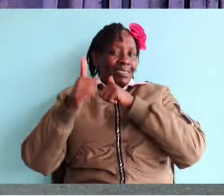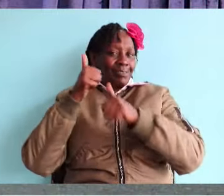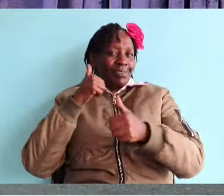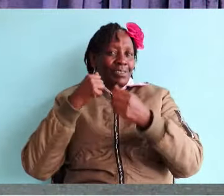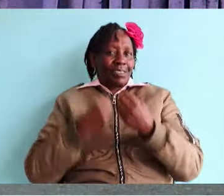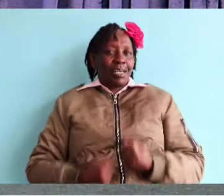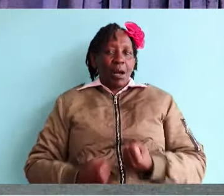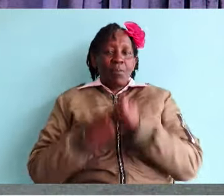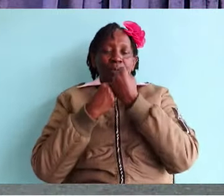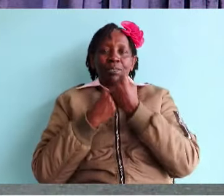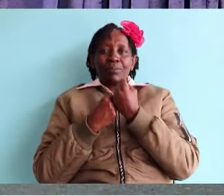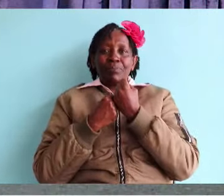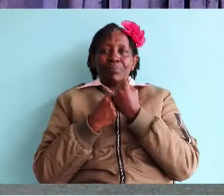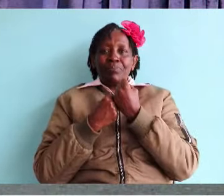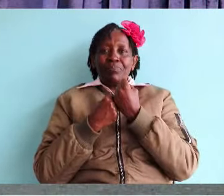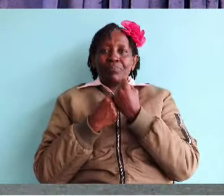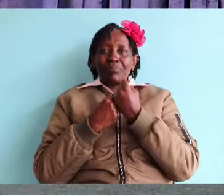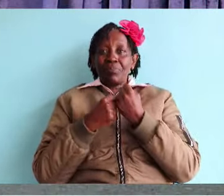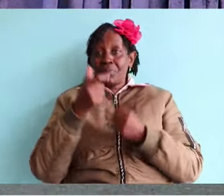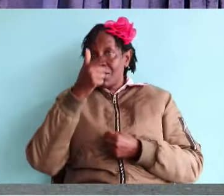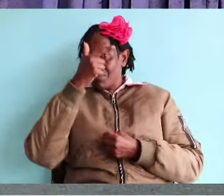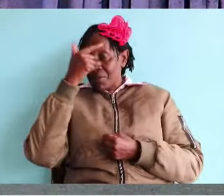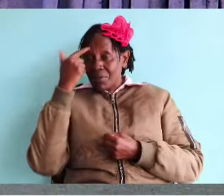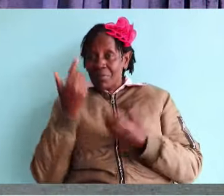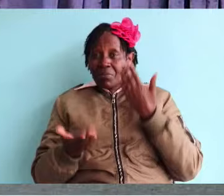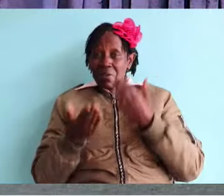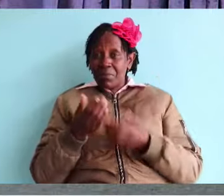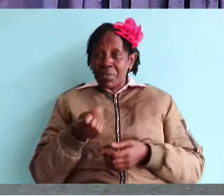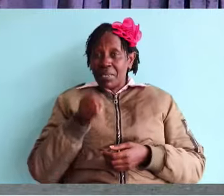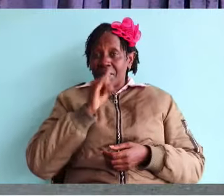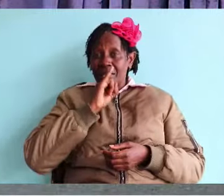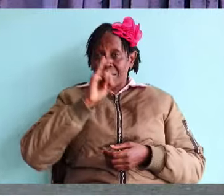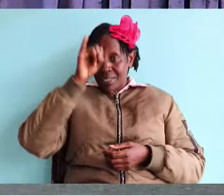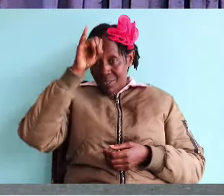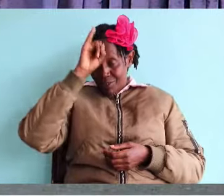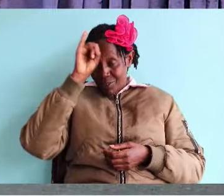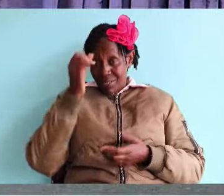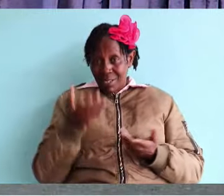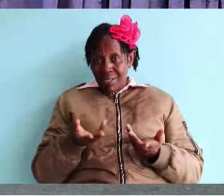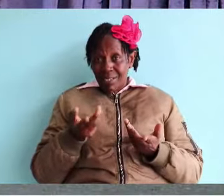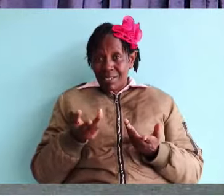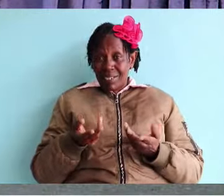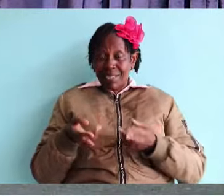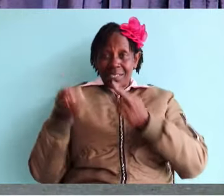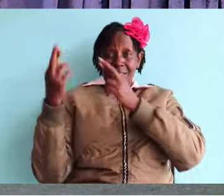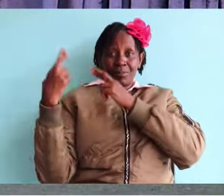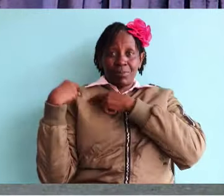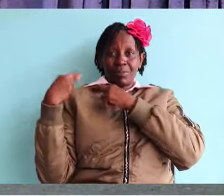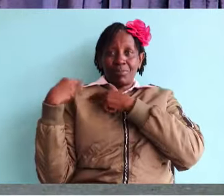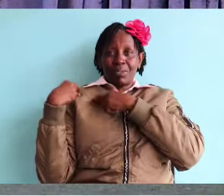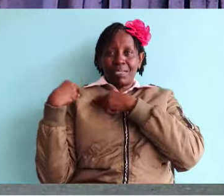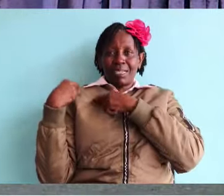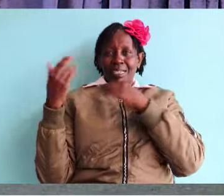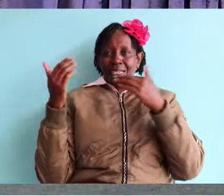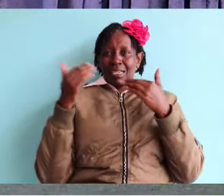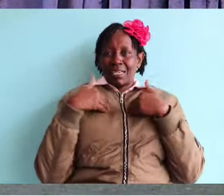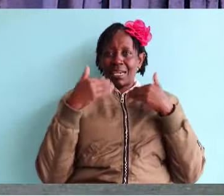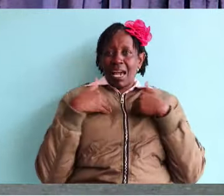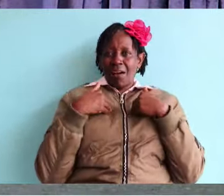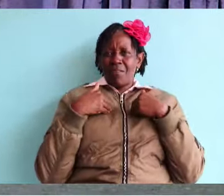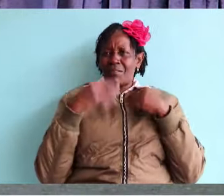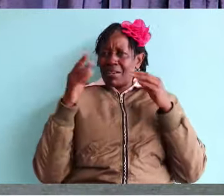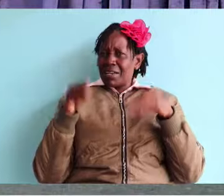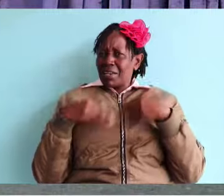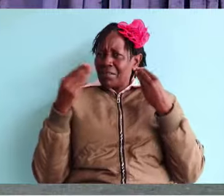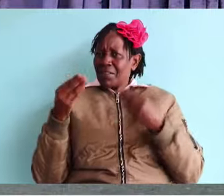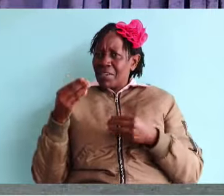mission. Because maybe they ignored also this role that they were to play of just giving them bread. Maybe